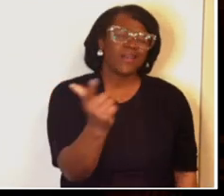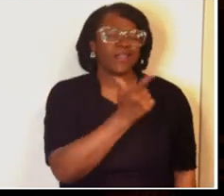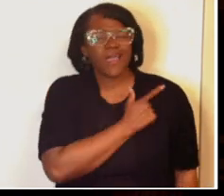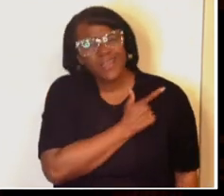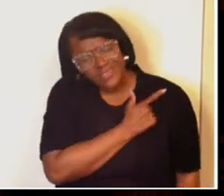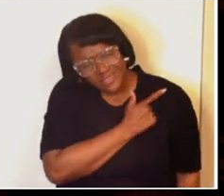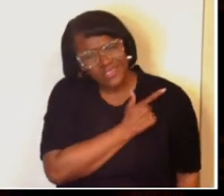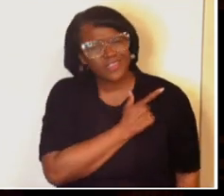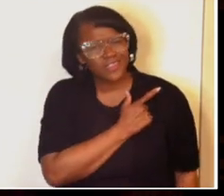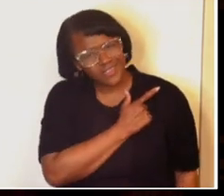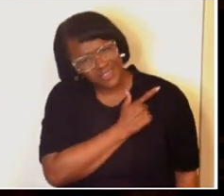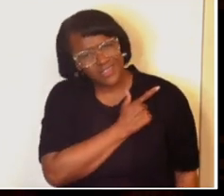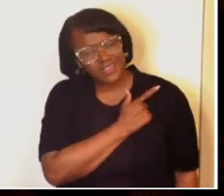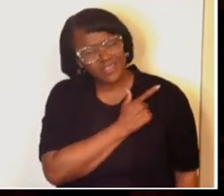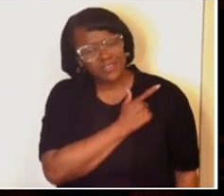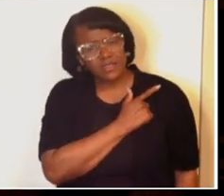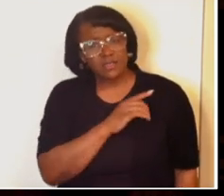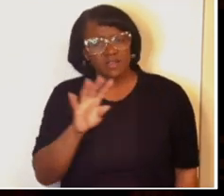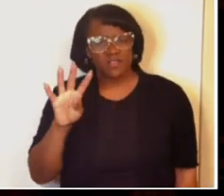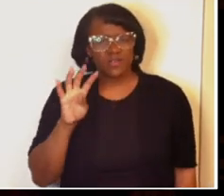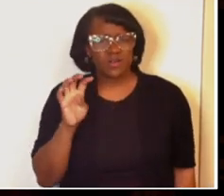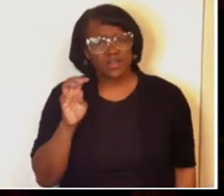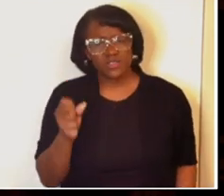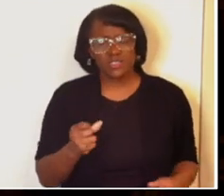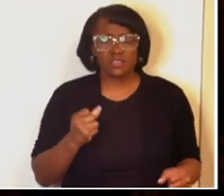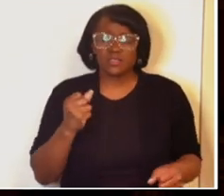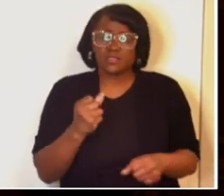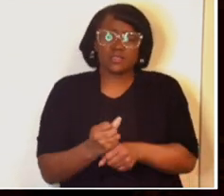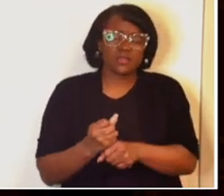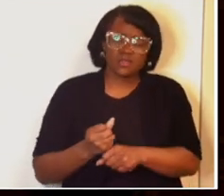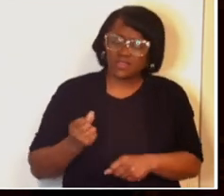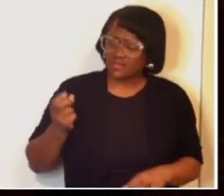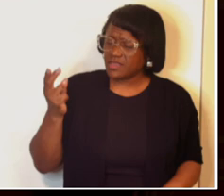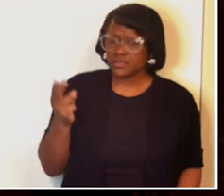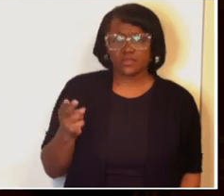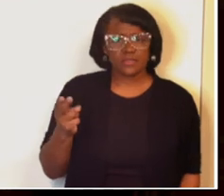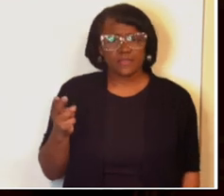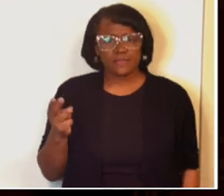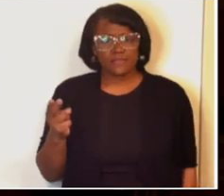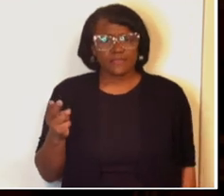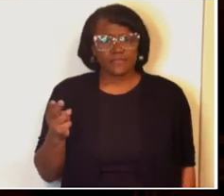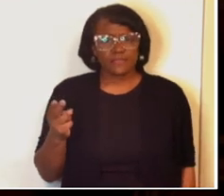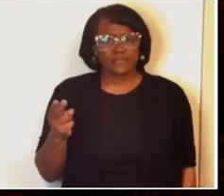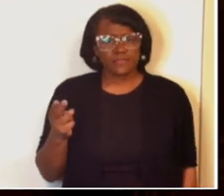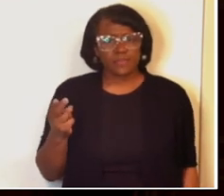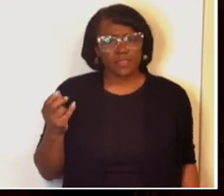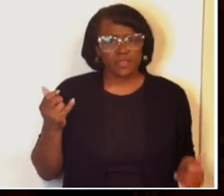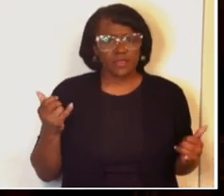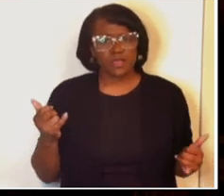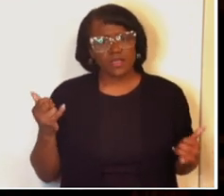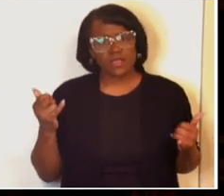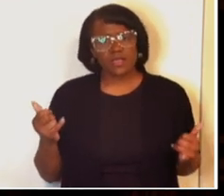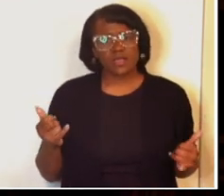400 years of history is now a part of technology for the human